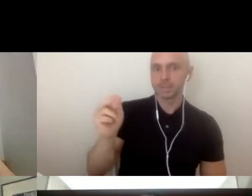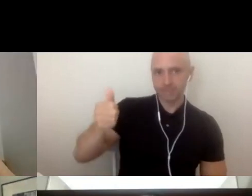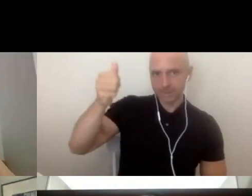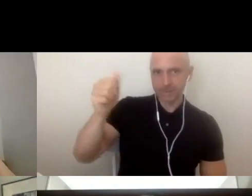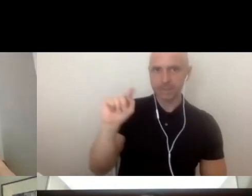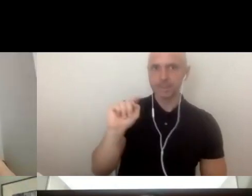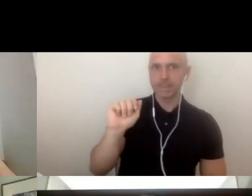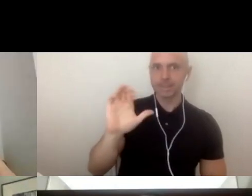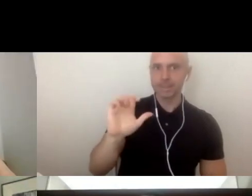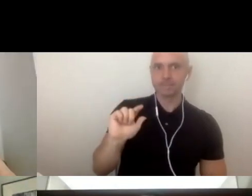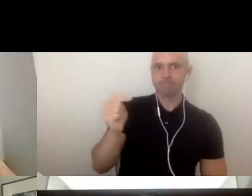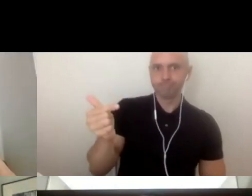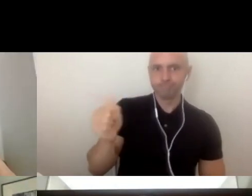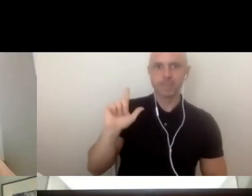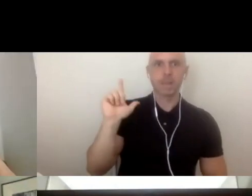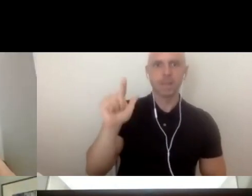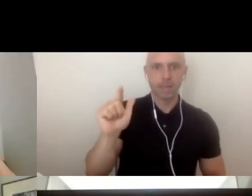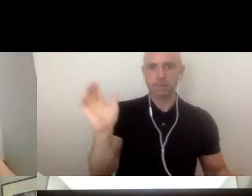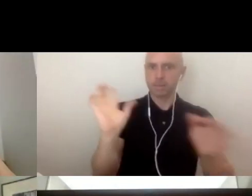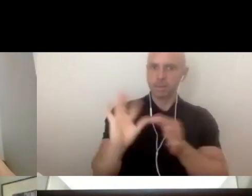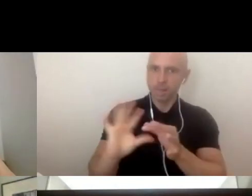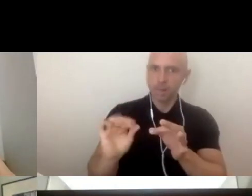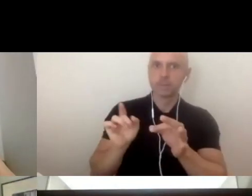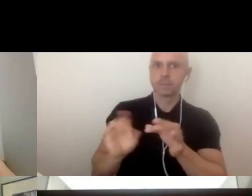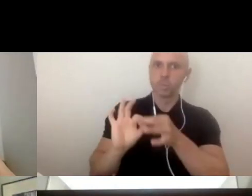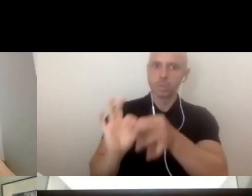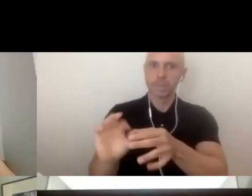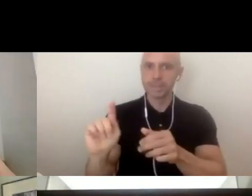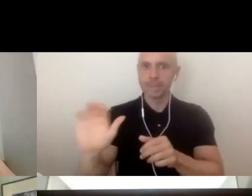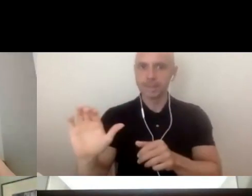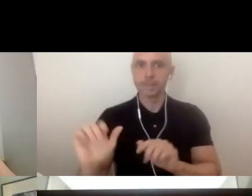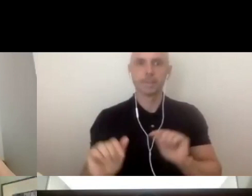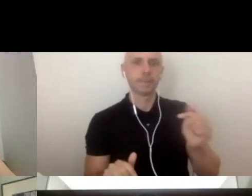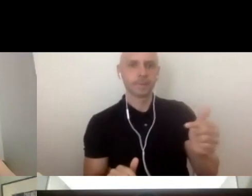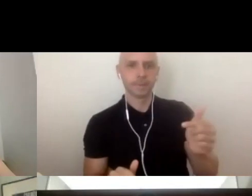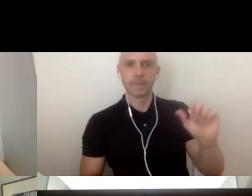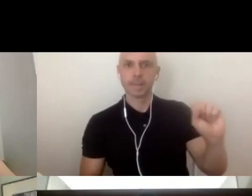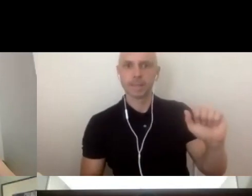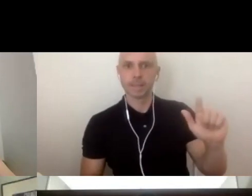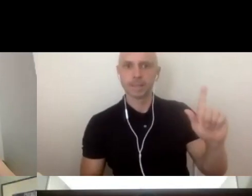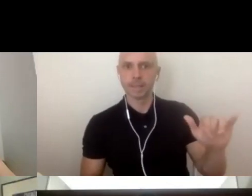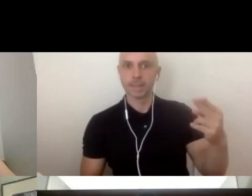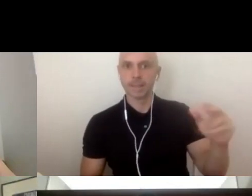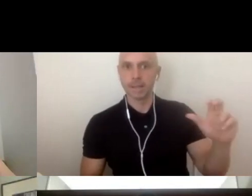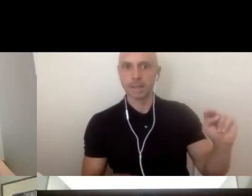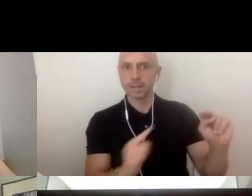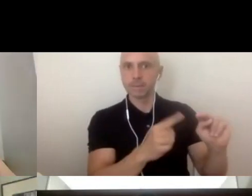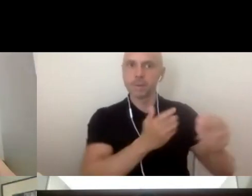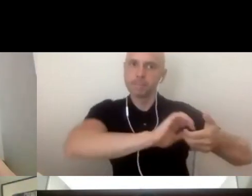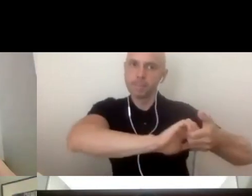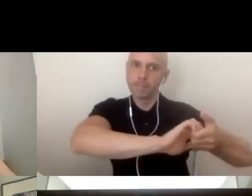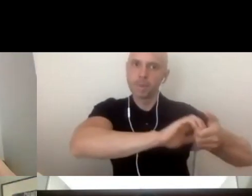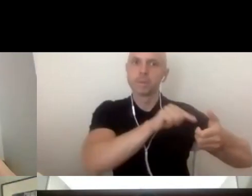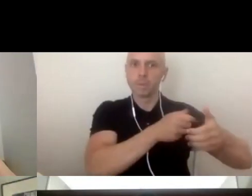will come back with an update from the TAC. Sally Hahn, the Manager of Cultural Partnerships for the City of Toronto,